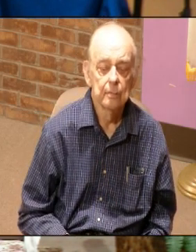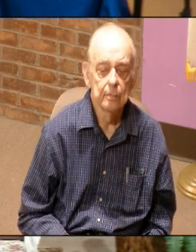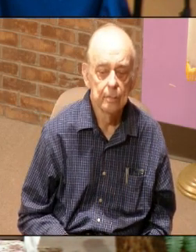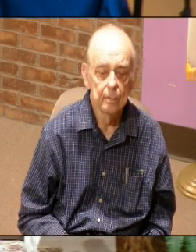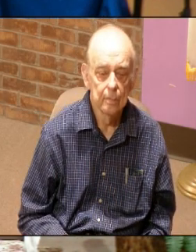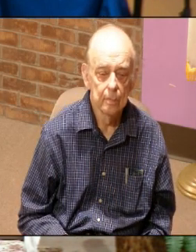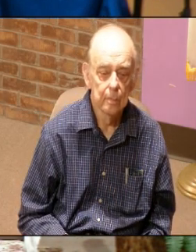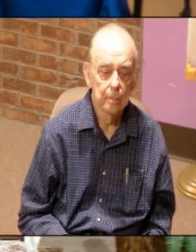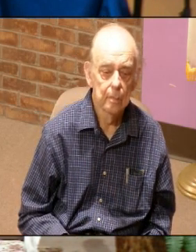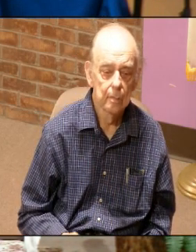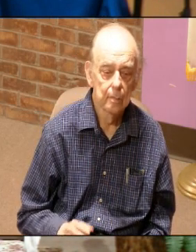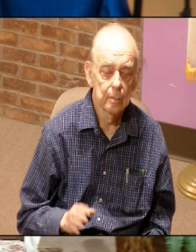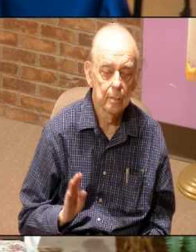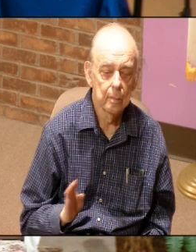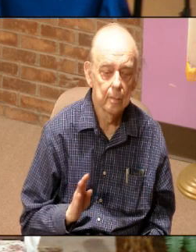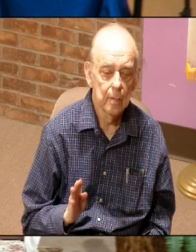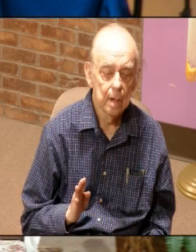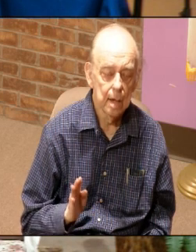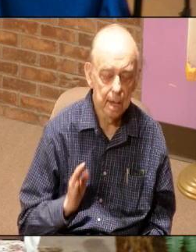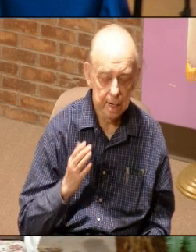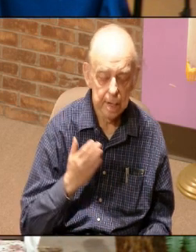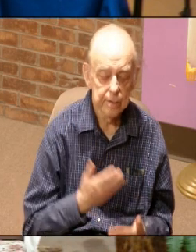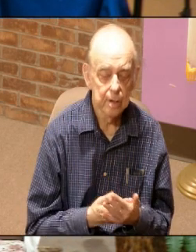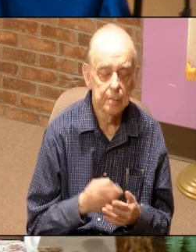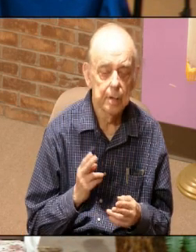She had a son by the name of Solomon.